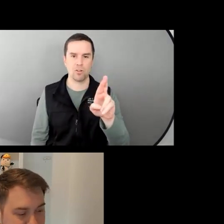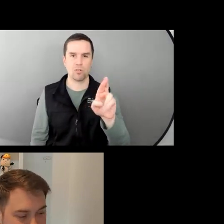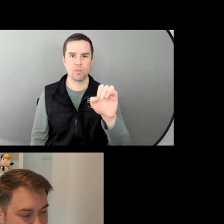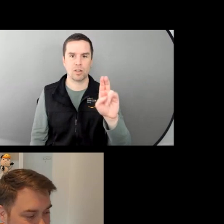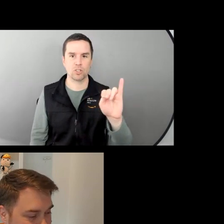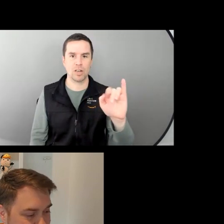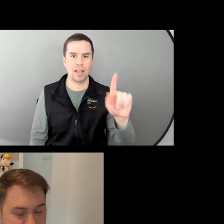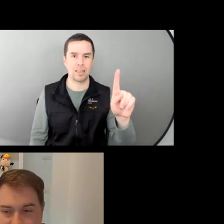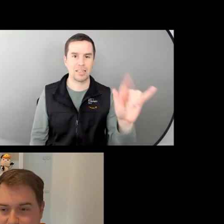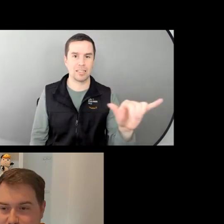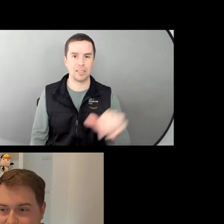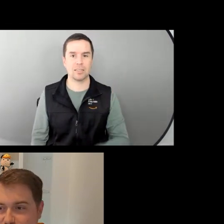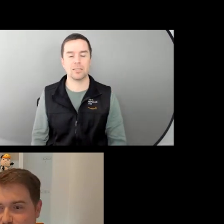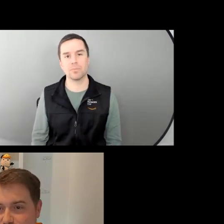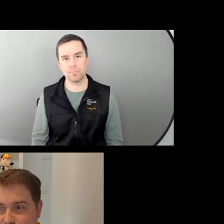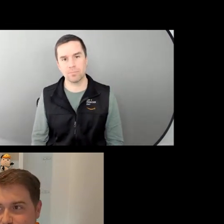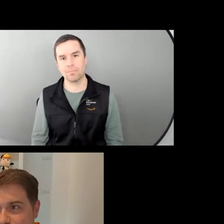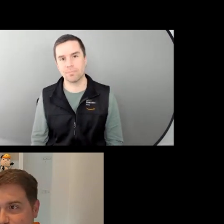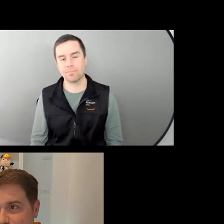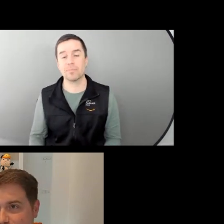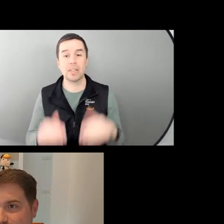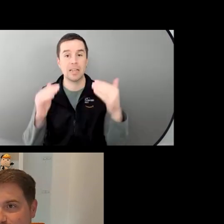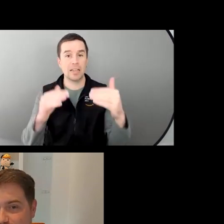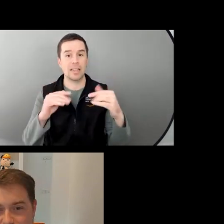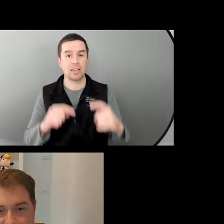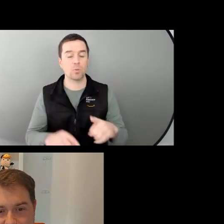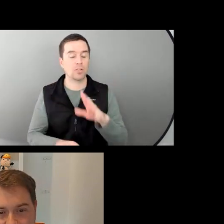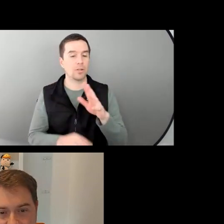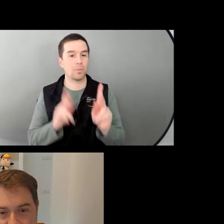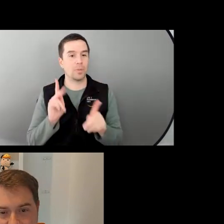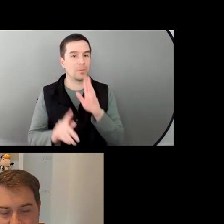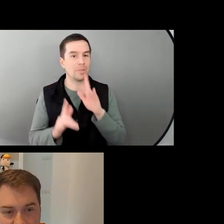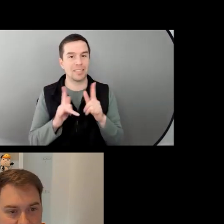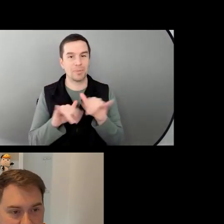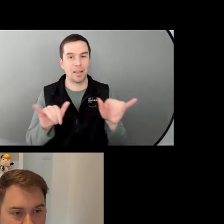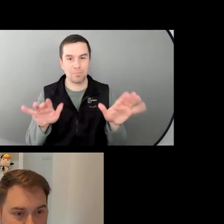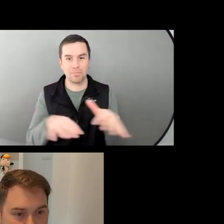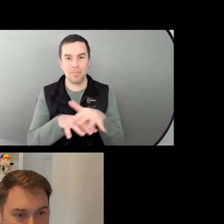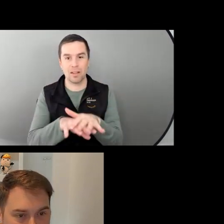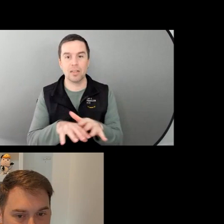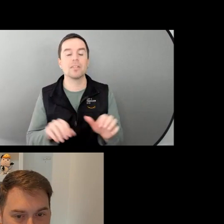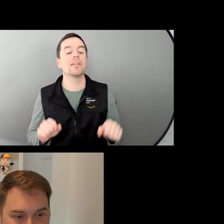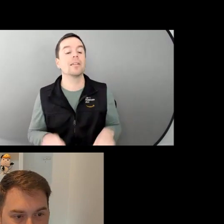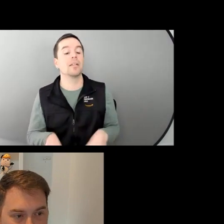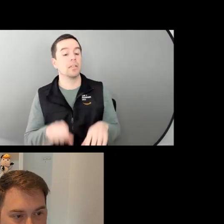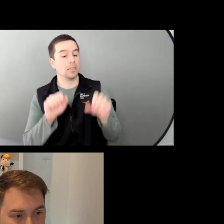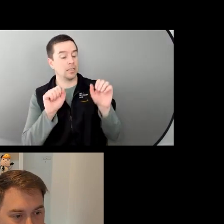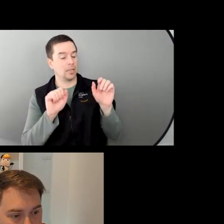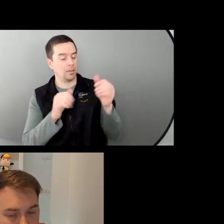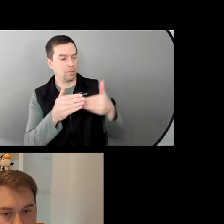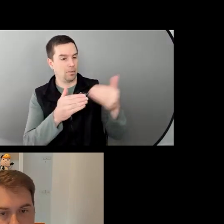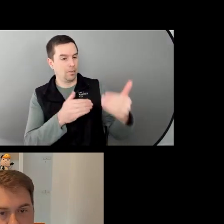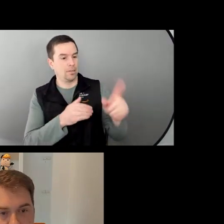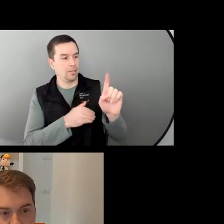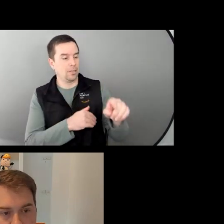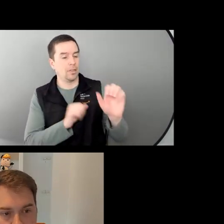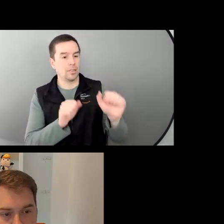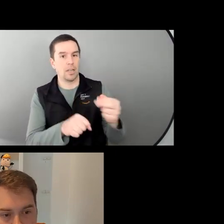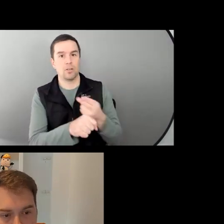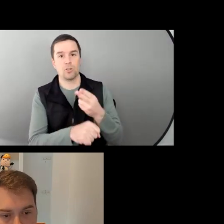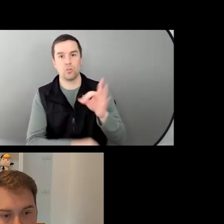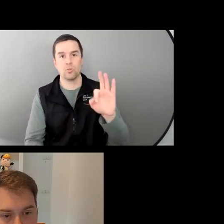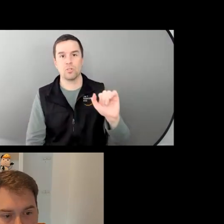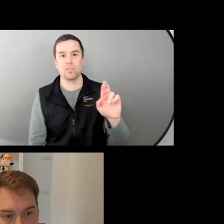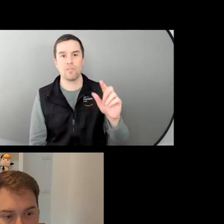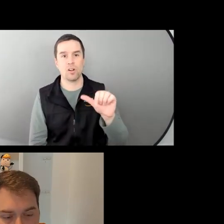Important. Sorry, Jeff. The next question says, can we use Fargate for ECS or EKS in